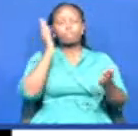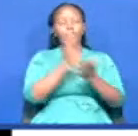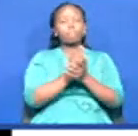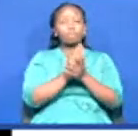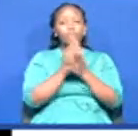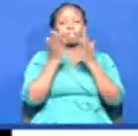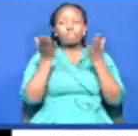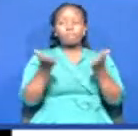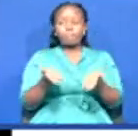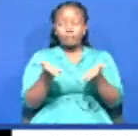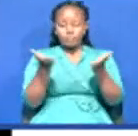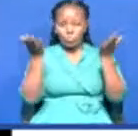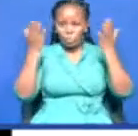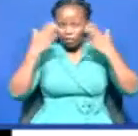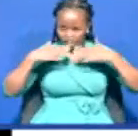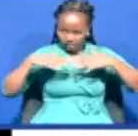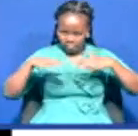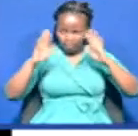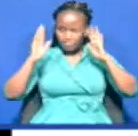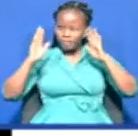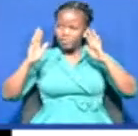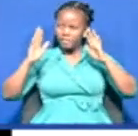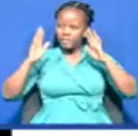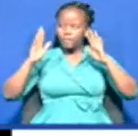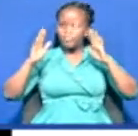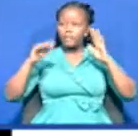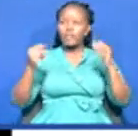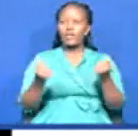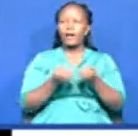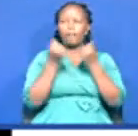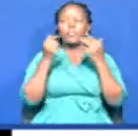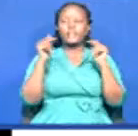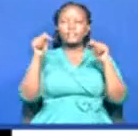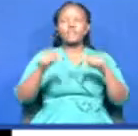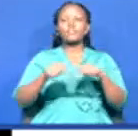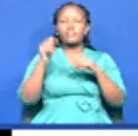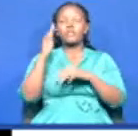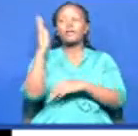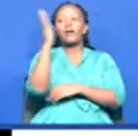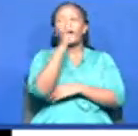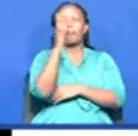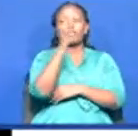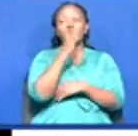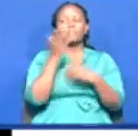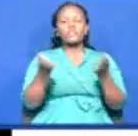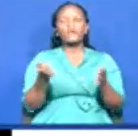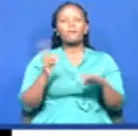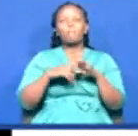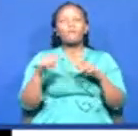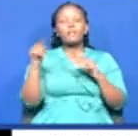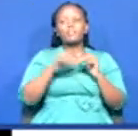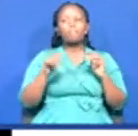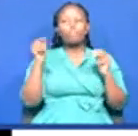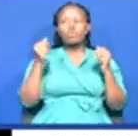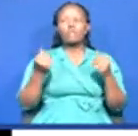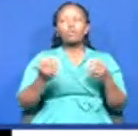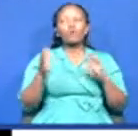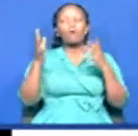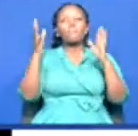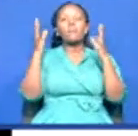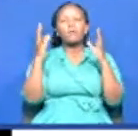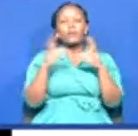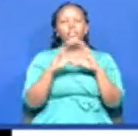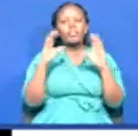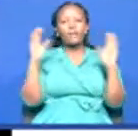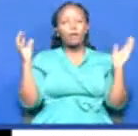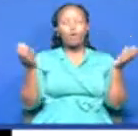end of the function this afternoon here as we commemorate the World Anti-Counterfeit